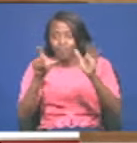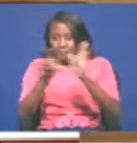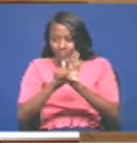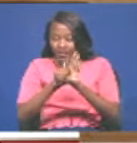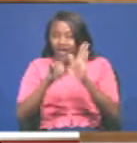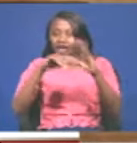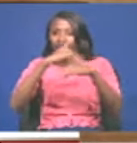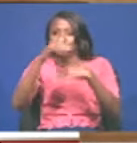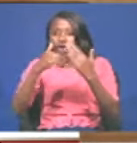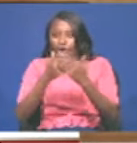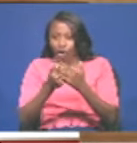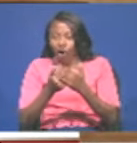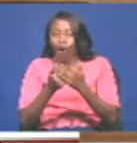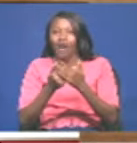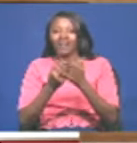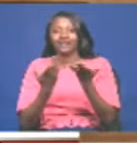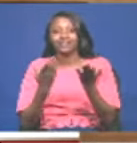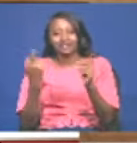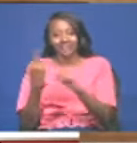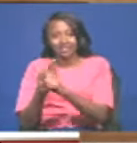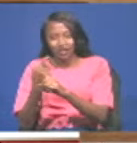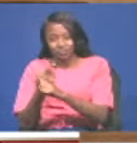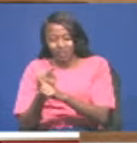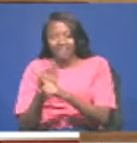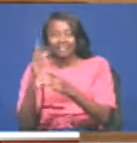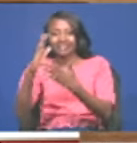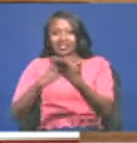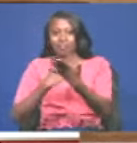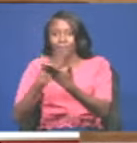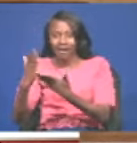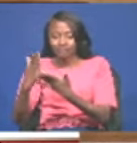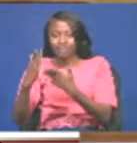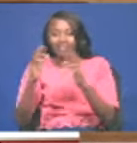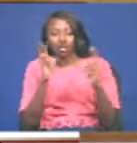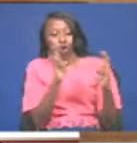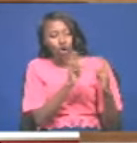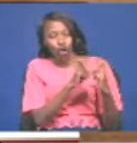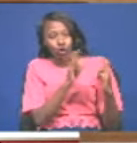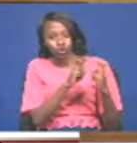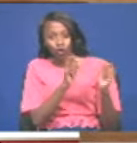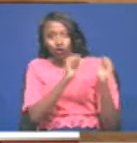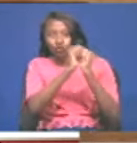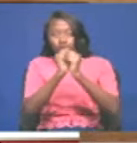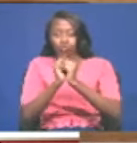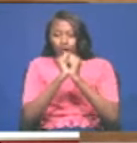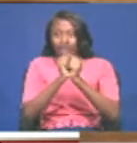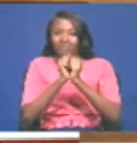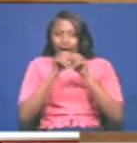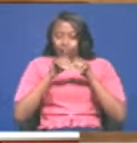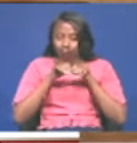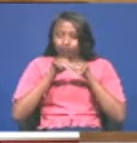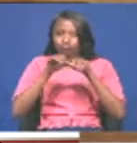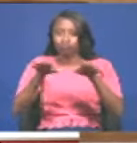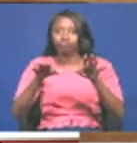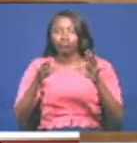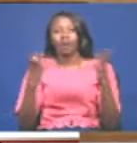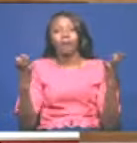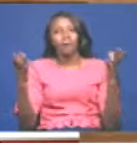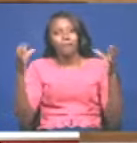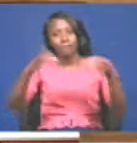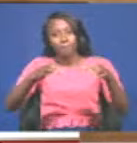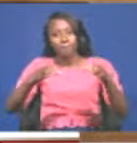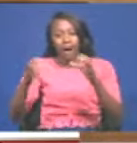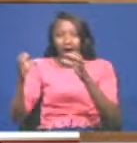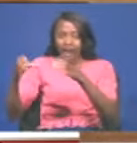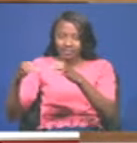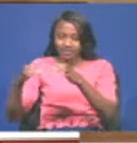and state departments in consultation with and for transmission to the party